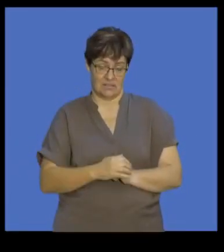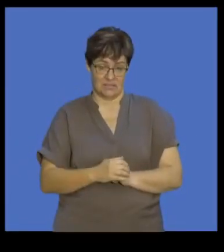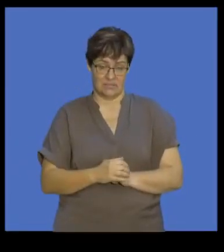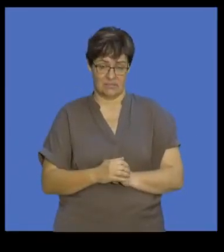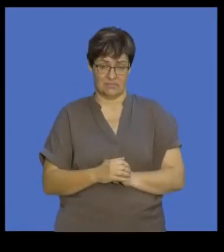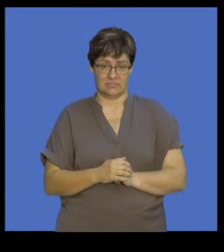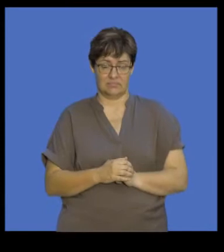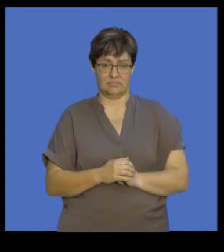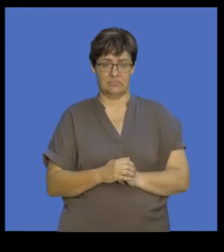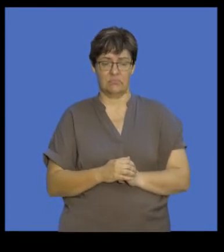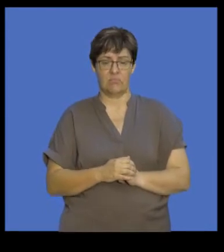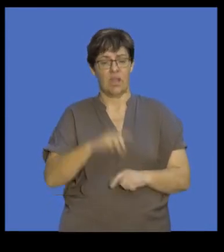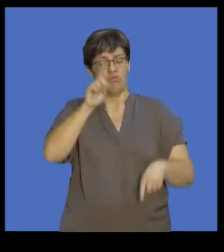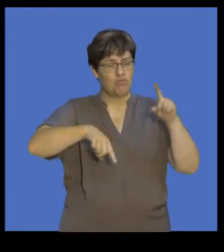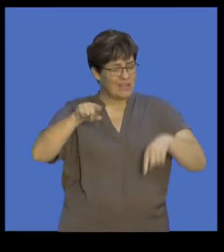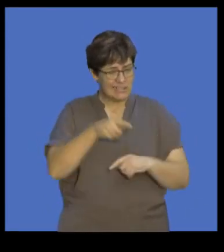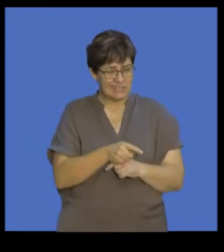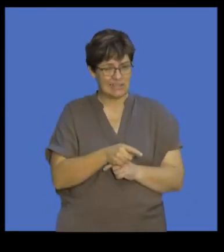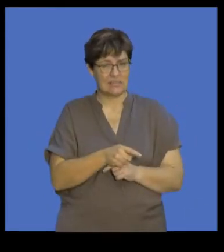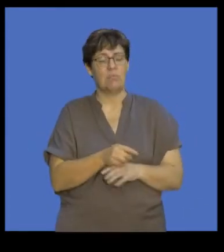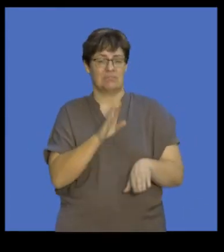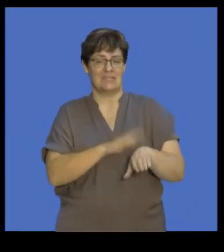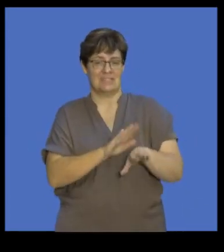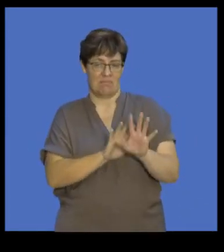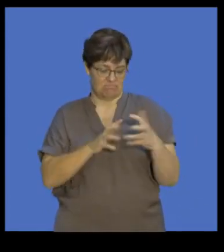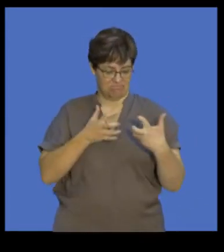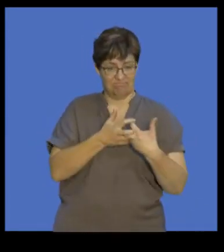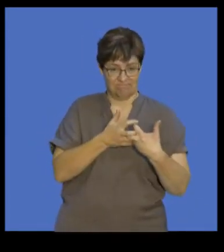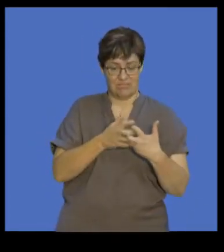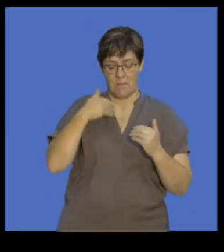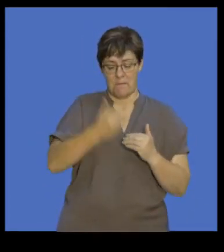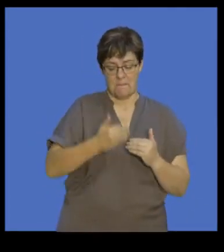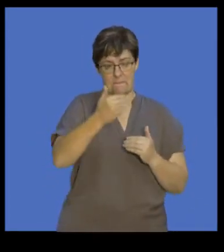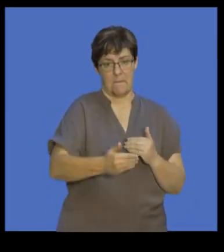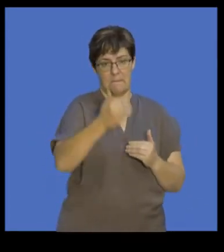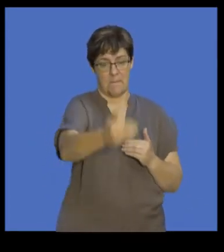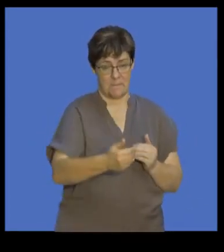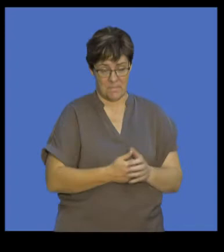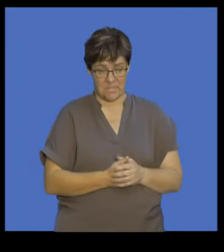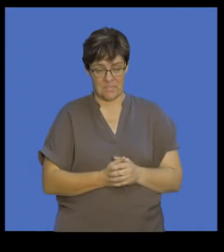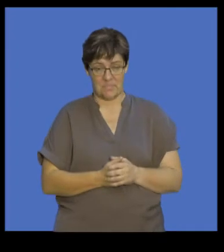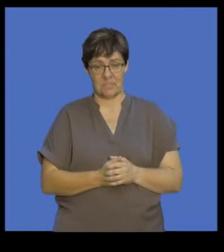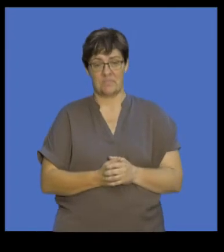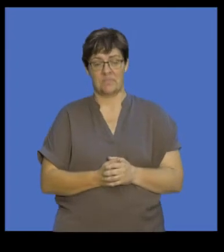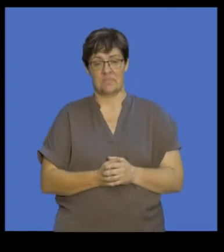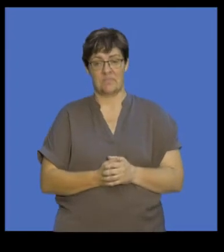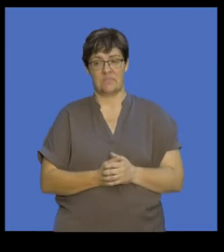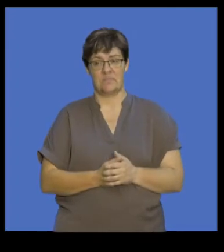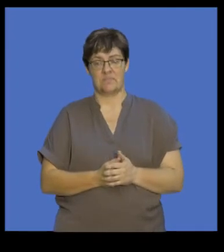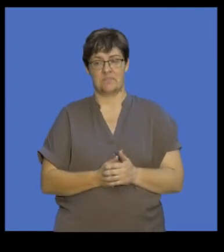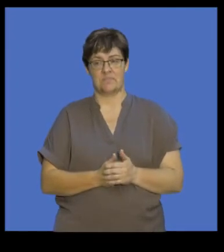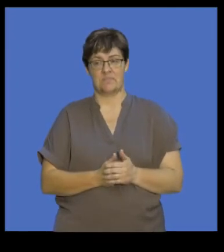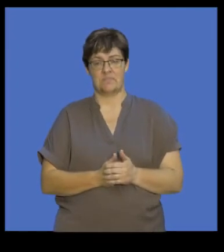the rate has a lot to do with time or time interval, okay? The change in time, all right?